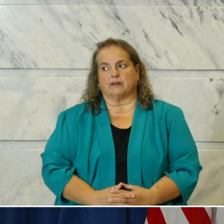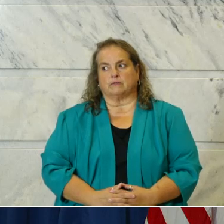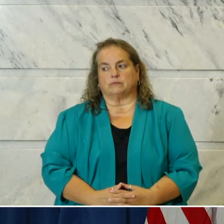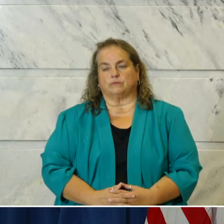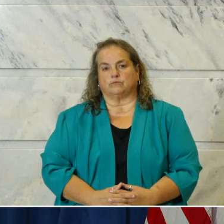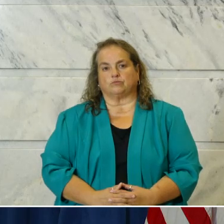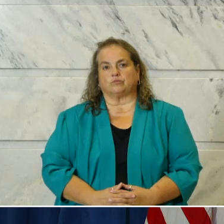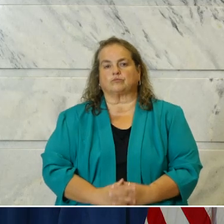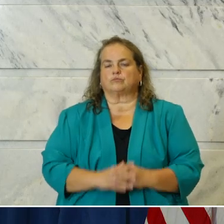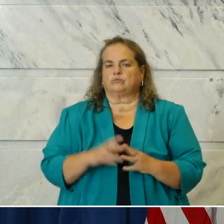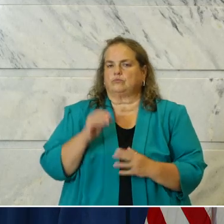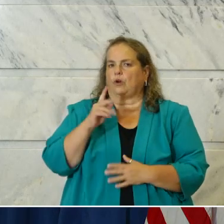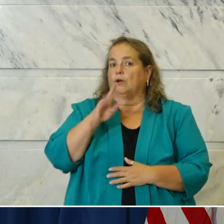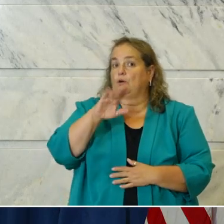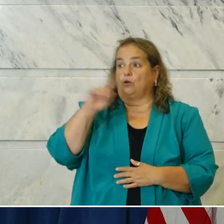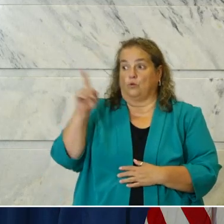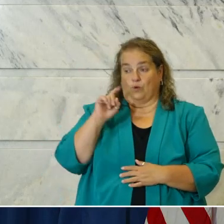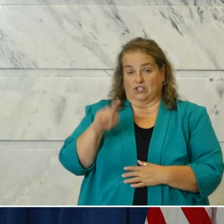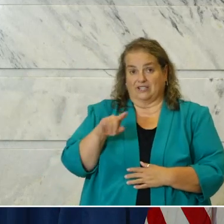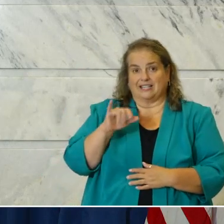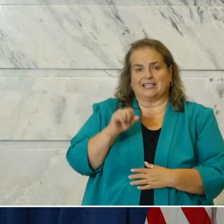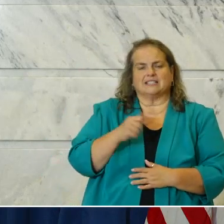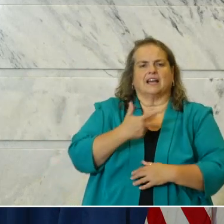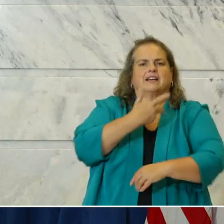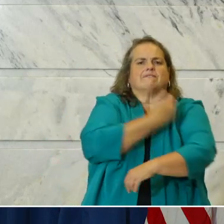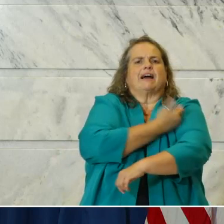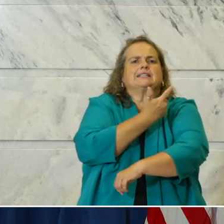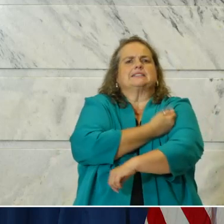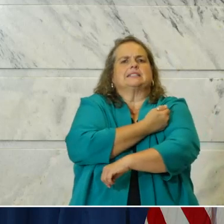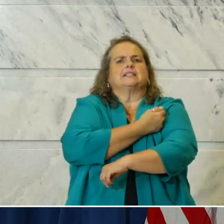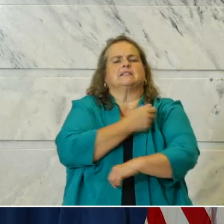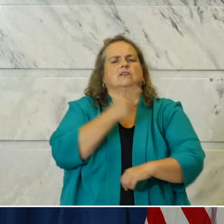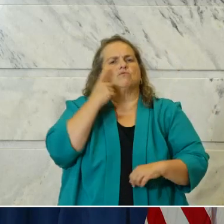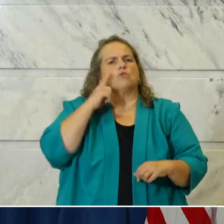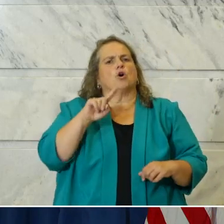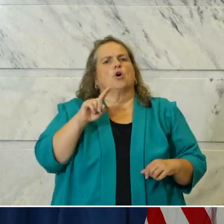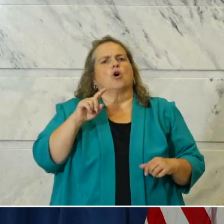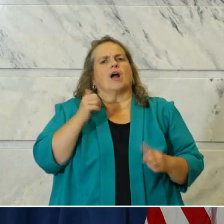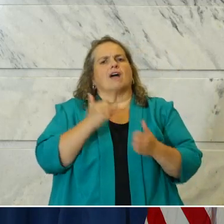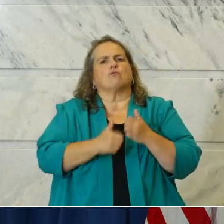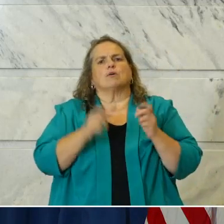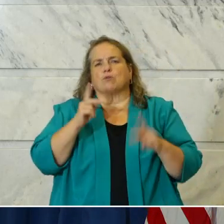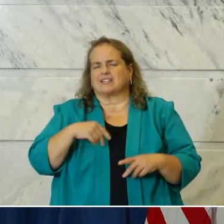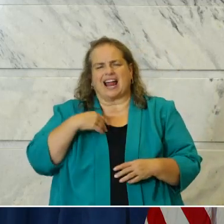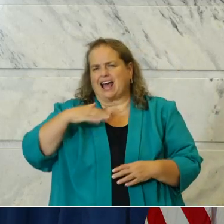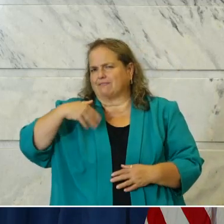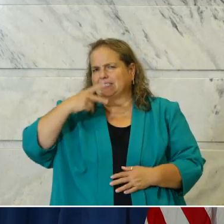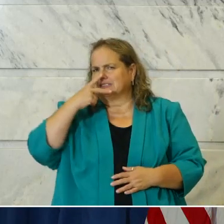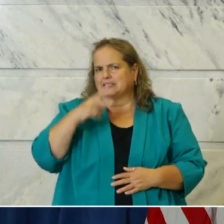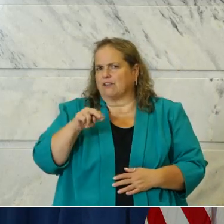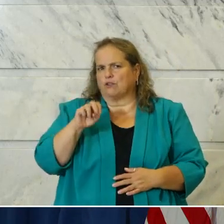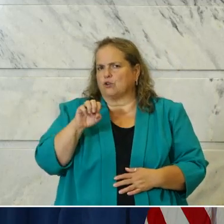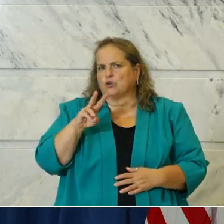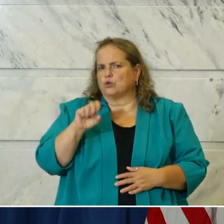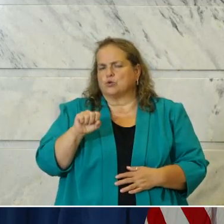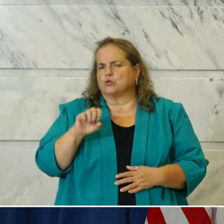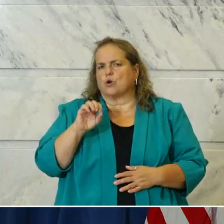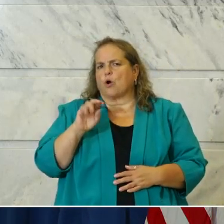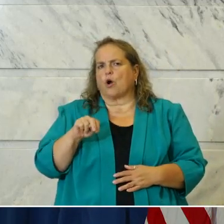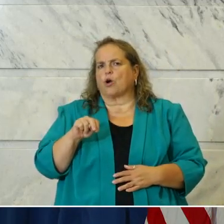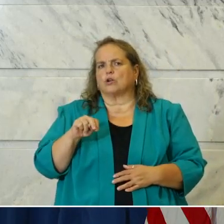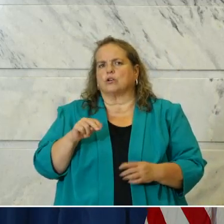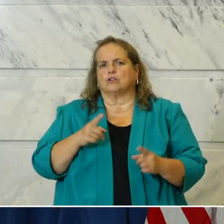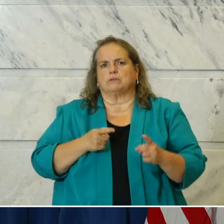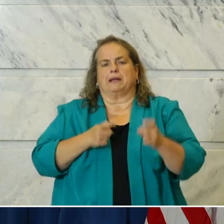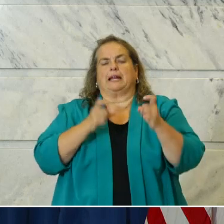this process? The question is about vaccines, and I haven't seen news on